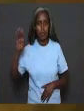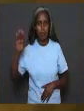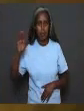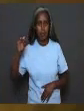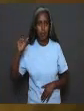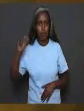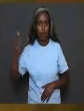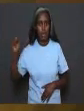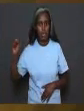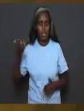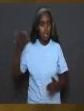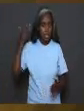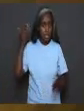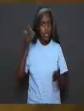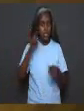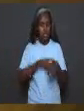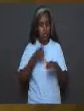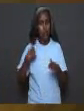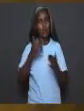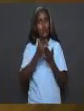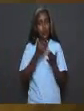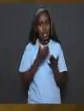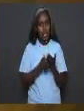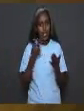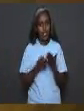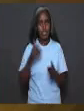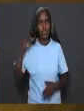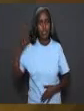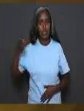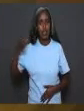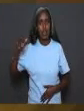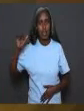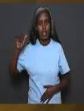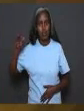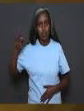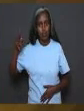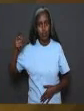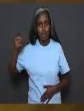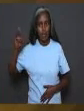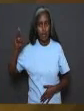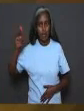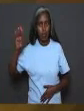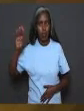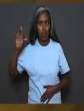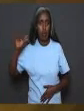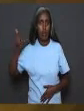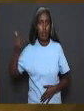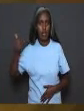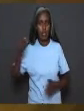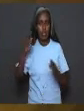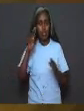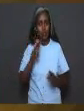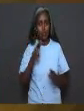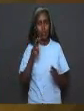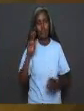time, we learned that a hyperbola has two foci. The difference